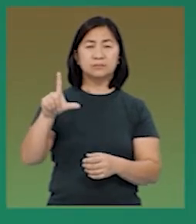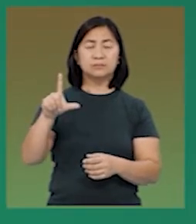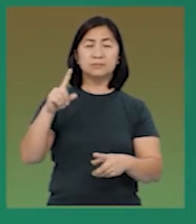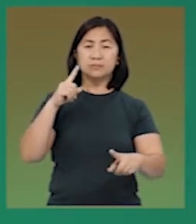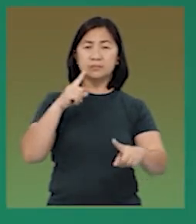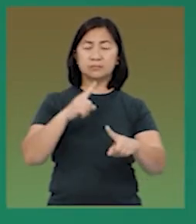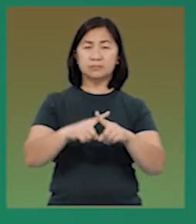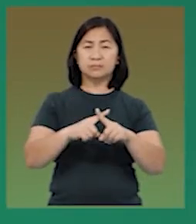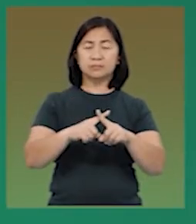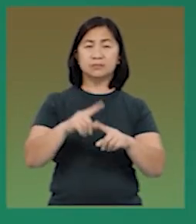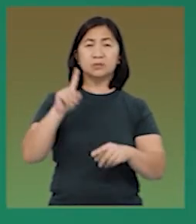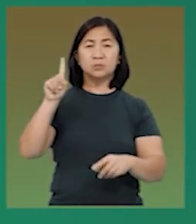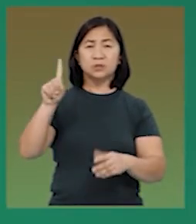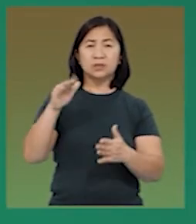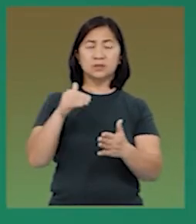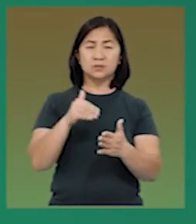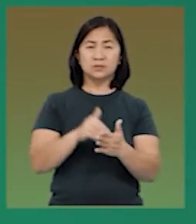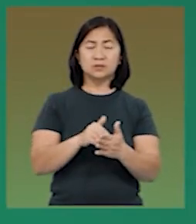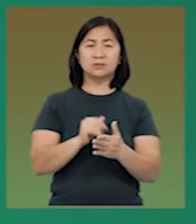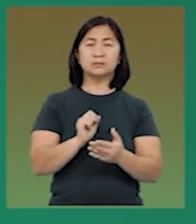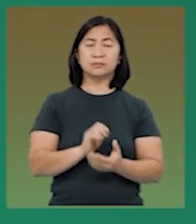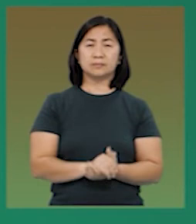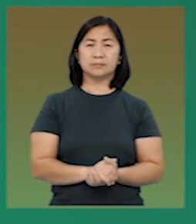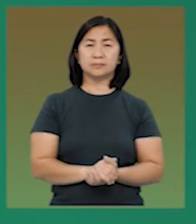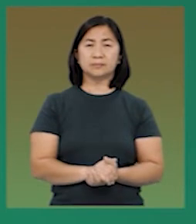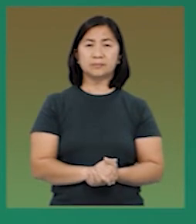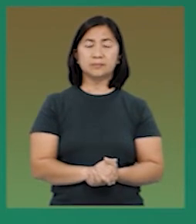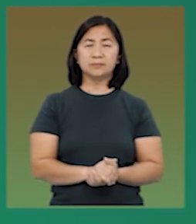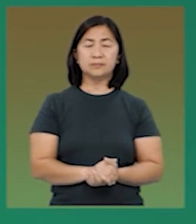12 liters times 1,000.